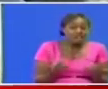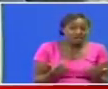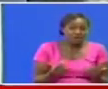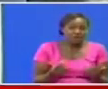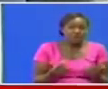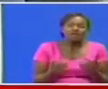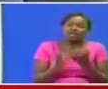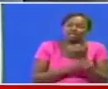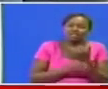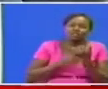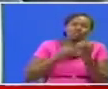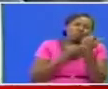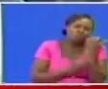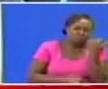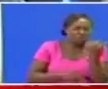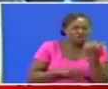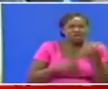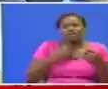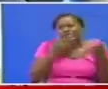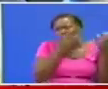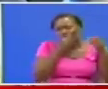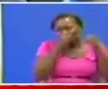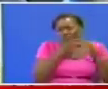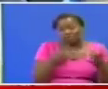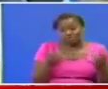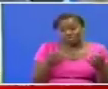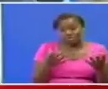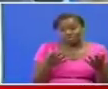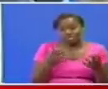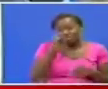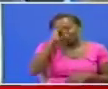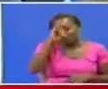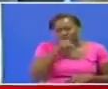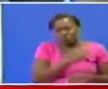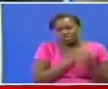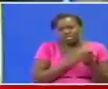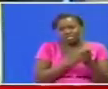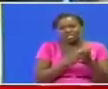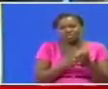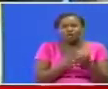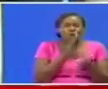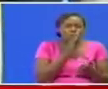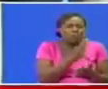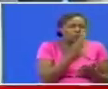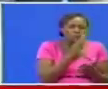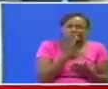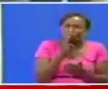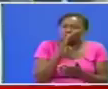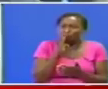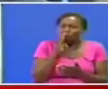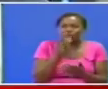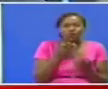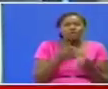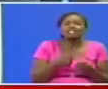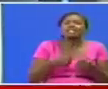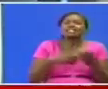of despair for so many? The Jubilee regime has gone on a borrowing spree, literally